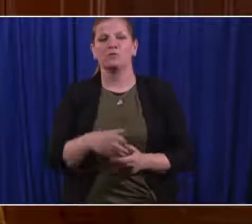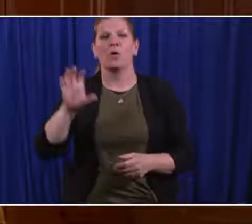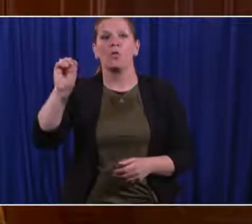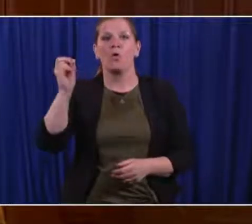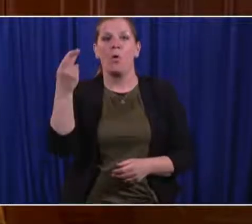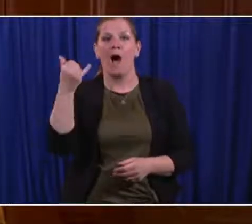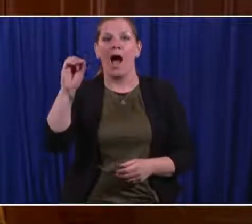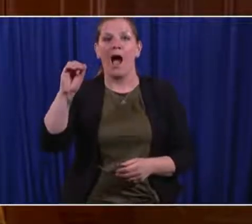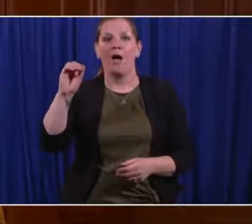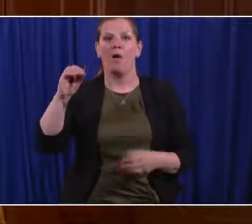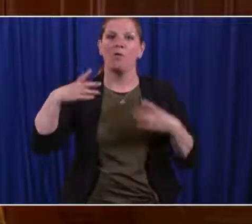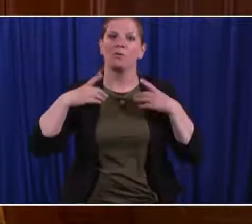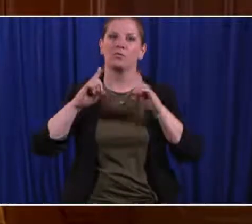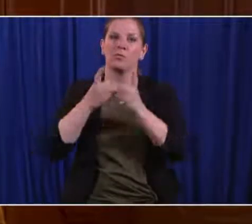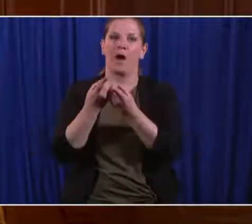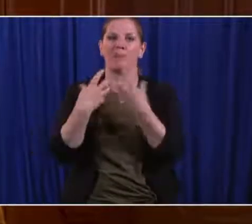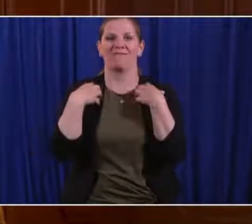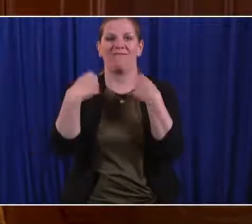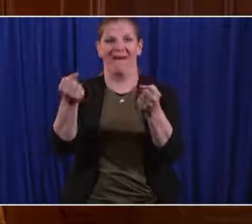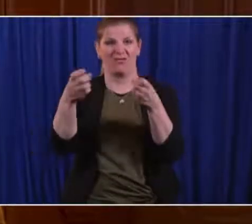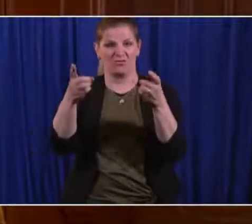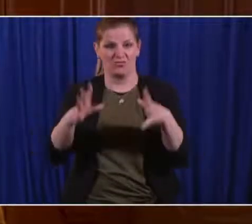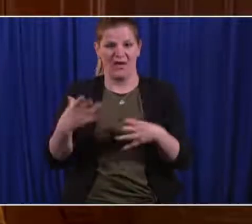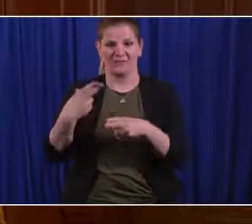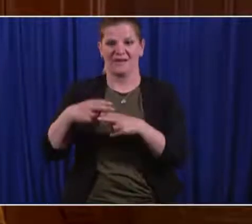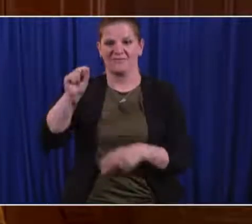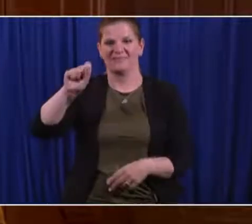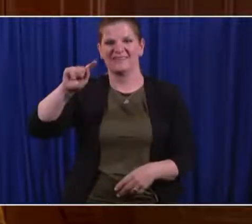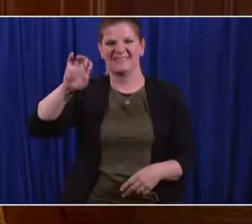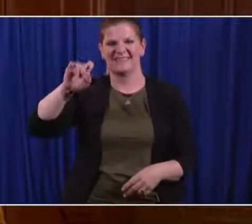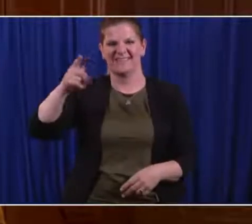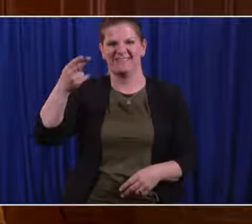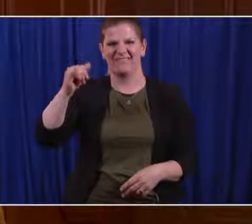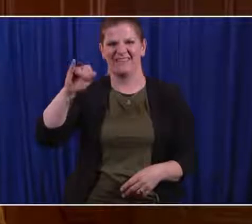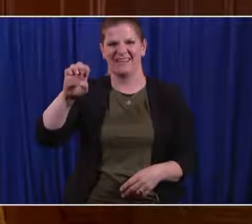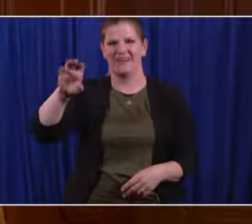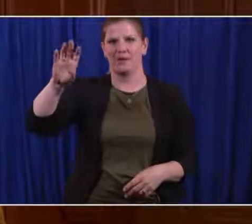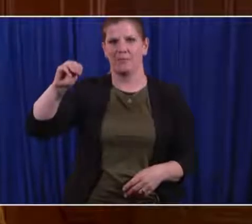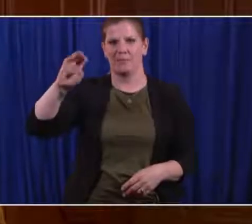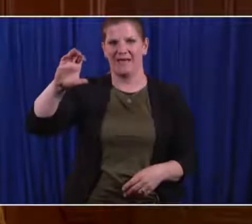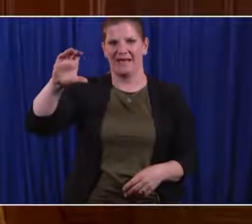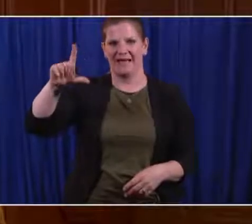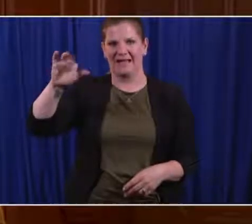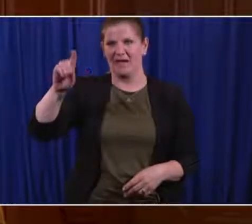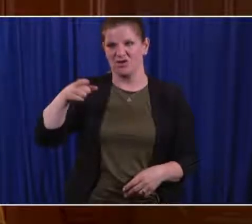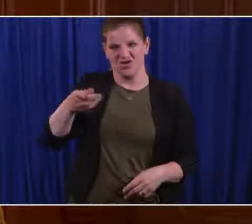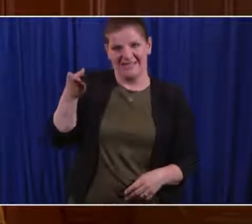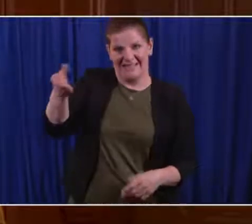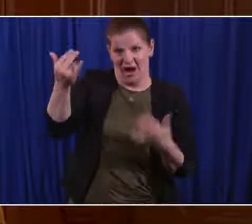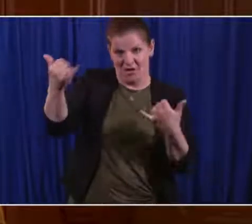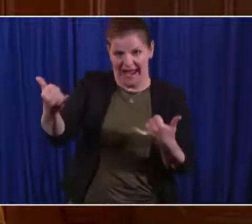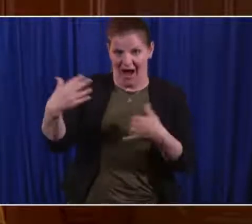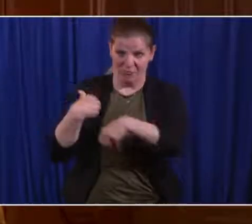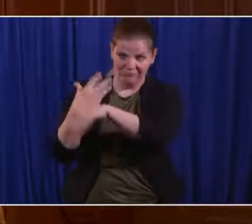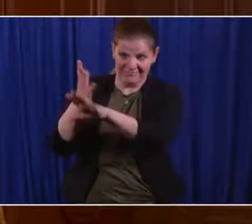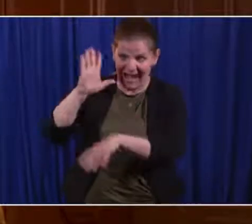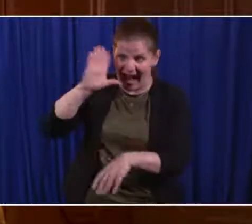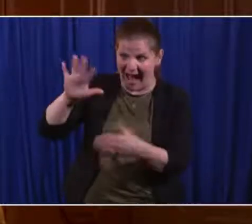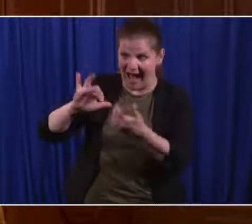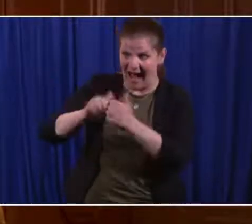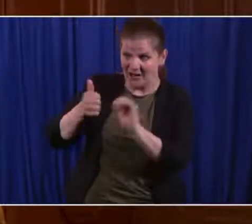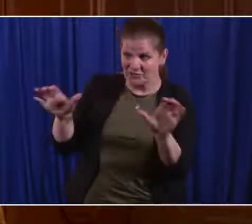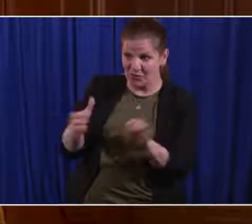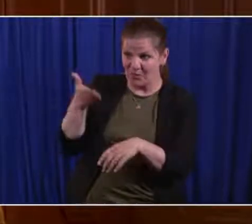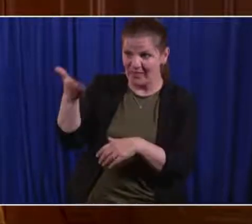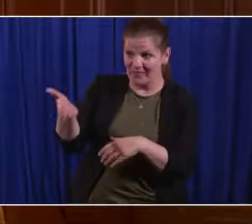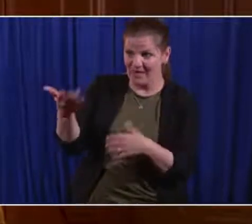Director Stephanie McLeod is now at the Wolstein Center. Director, how are things going there today? Governor, thank